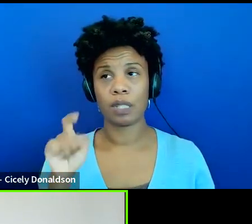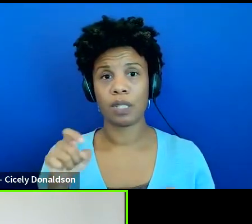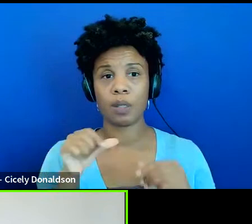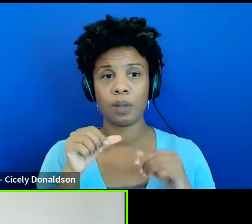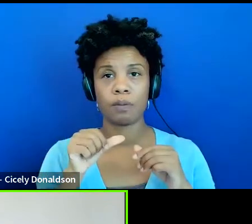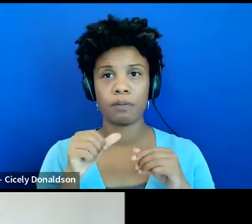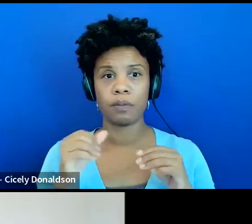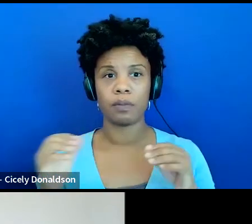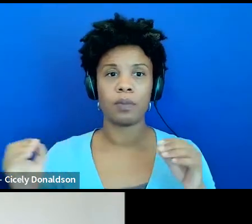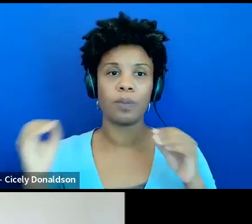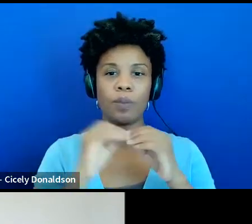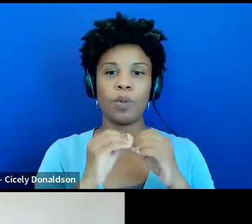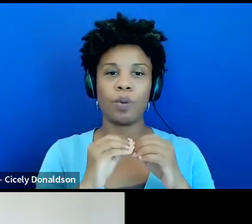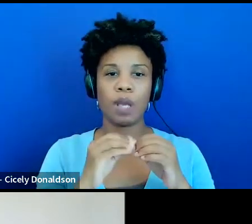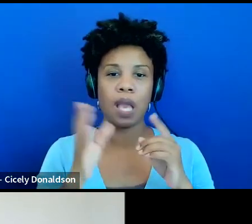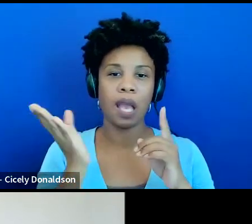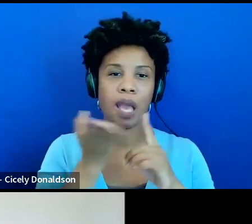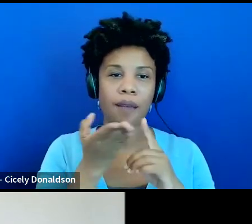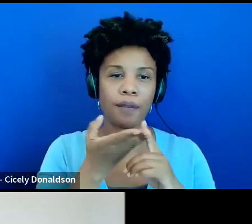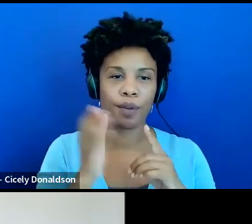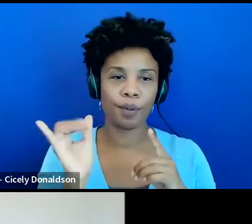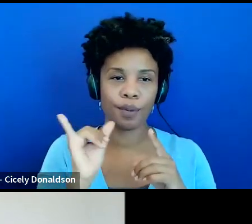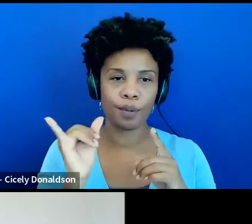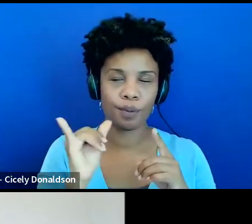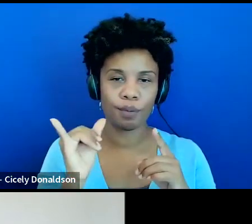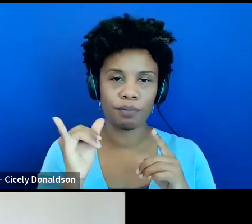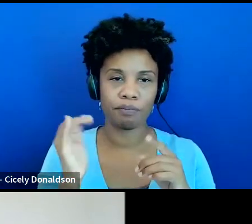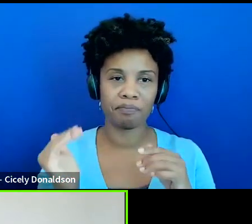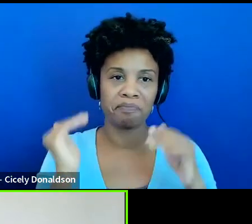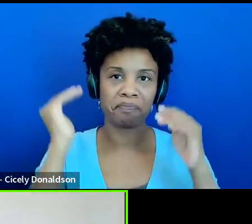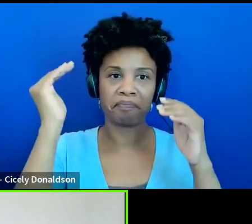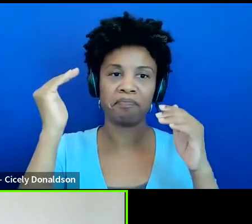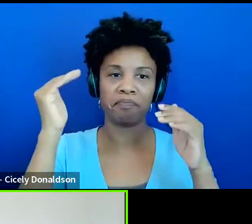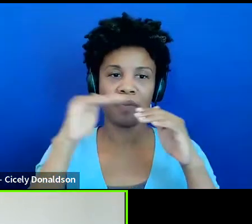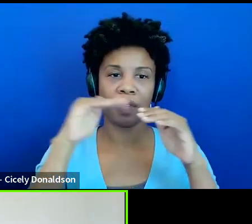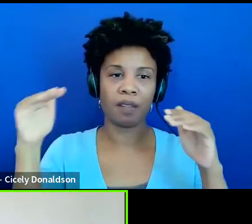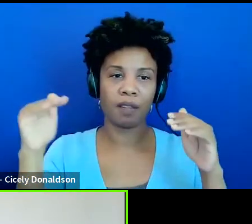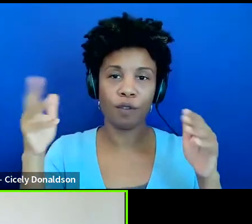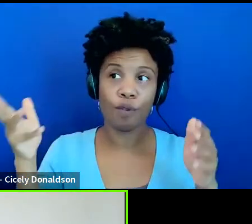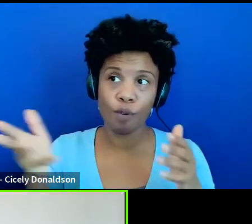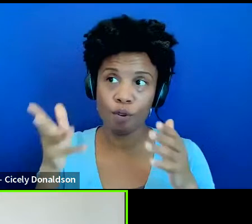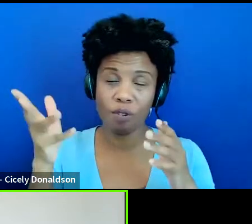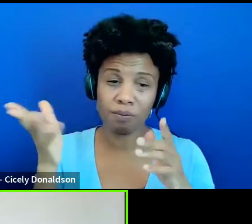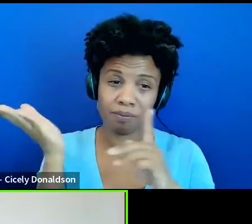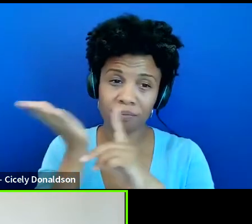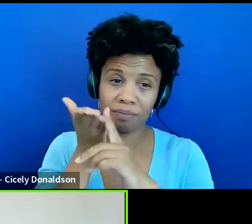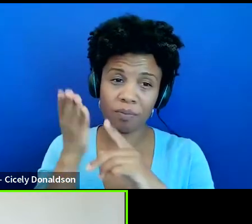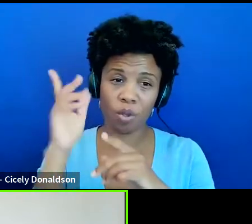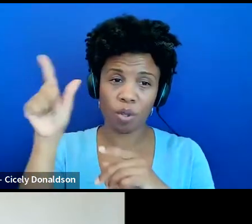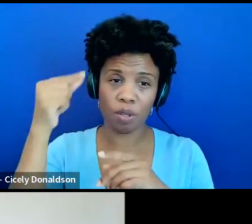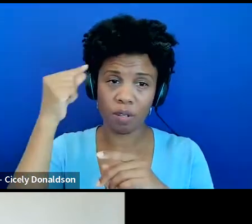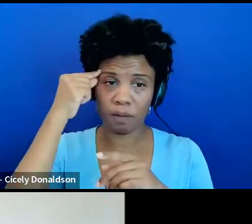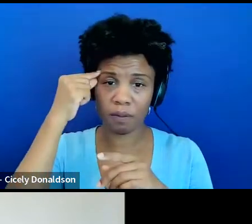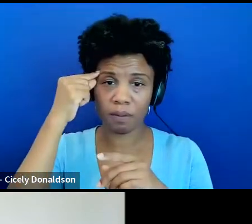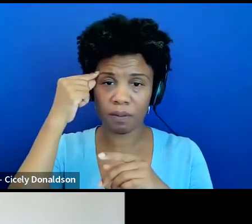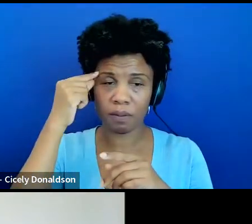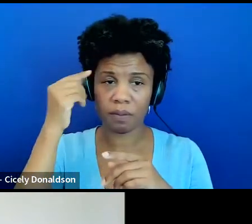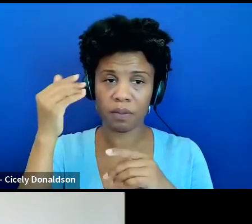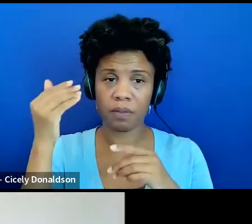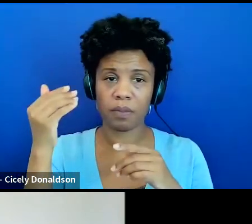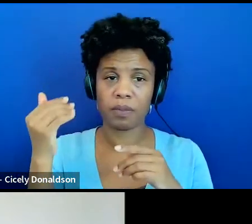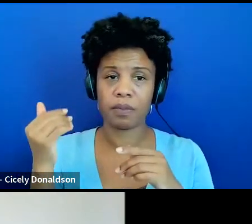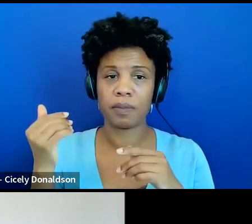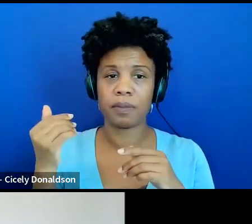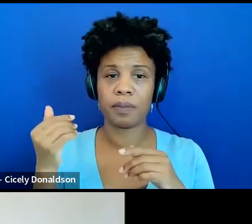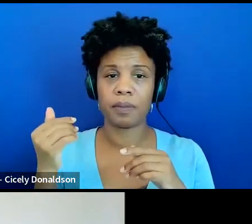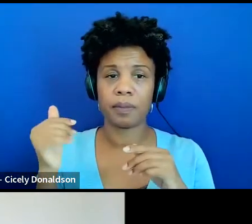a higher level as well, to be able to encourage the government through their channels to get